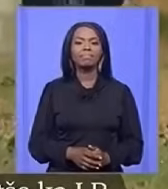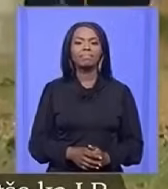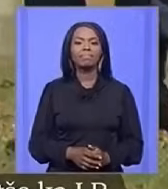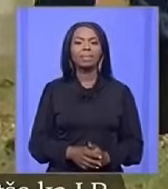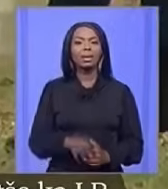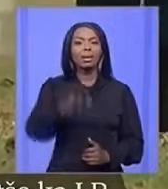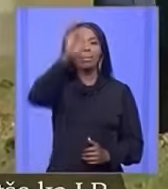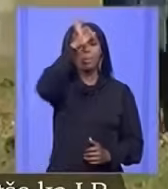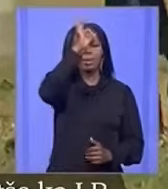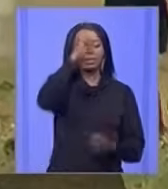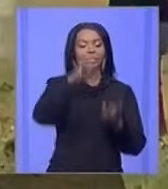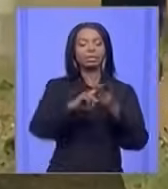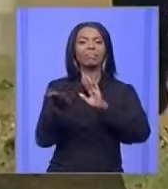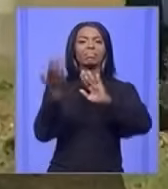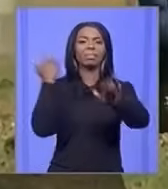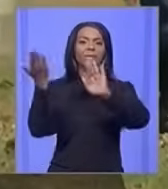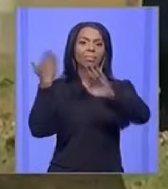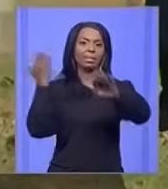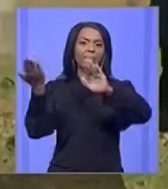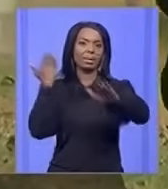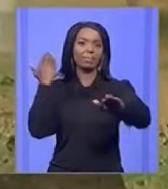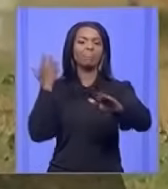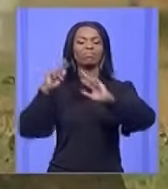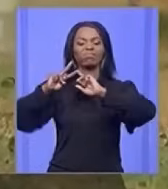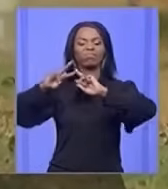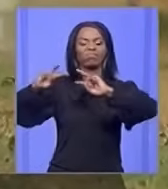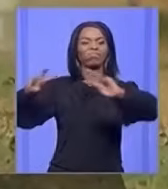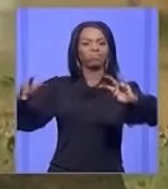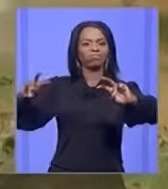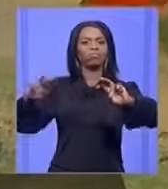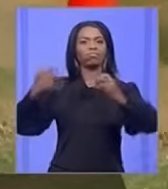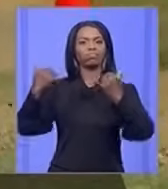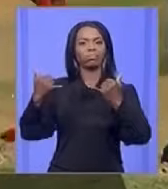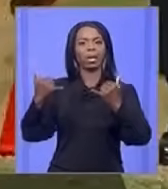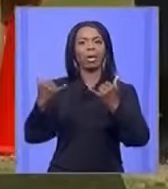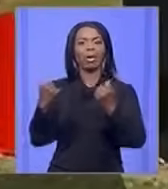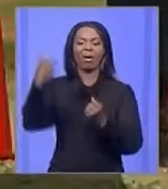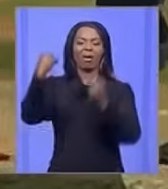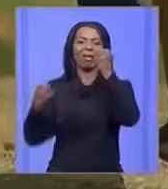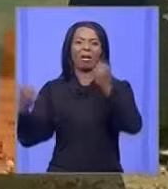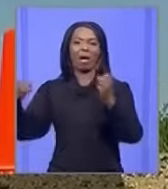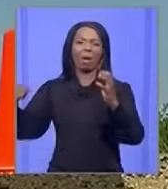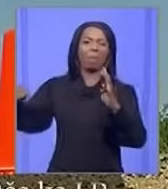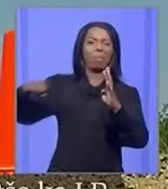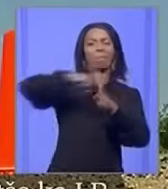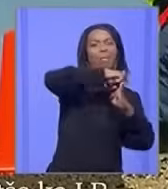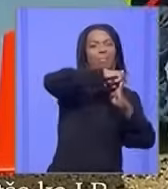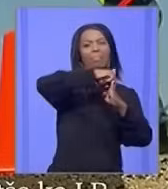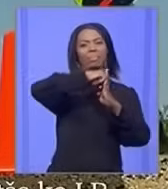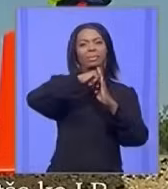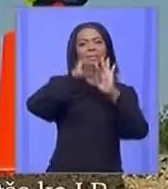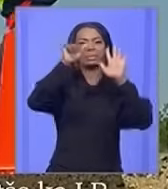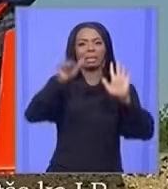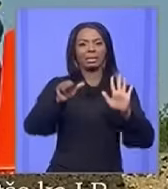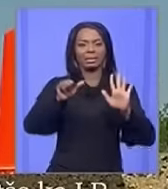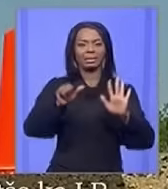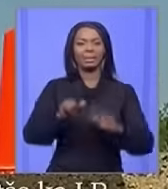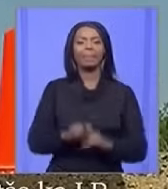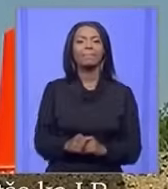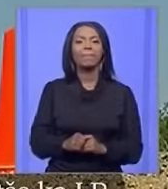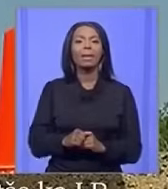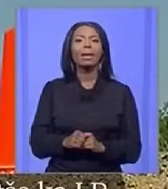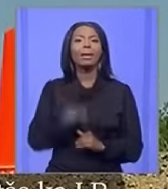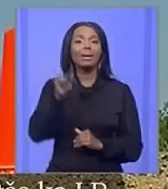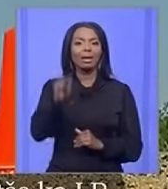Maphodisa le balaola sephethephethe ba gare ka dinyakišišo tša kotsi yeo e fetilego ka bašomi ba go lokiša tsela ba tshela se ke morago ga